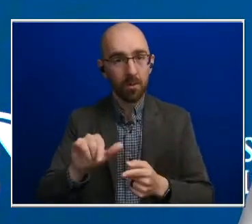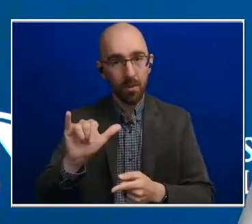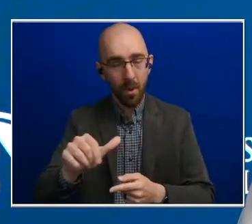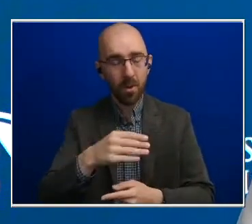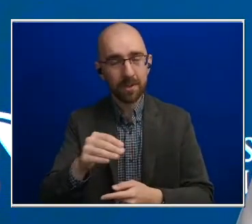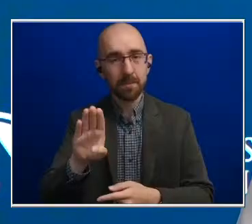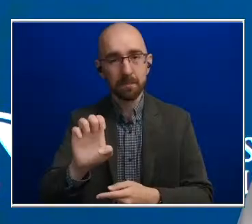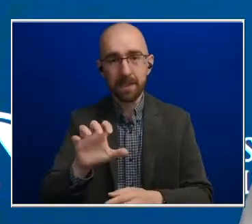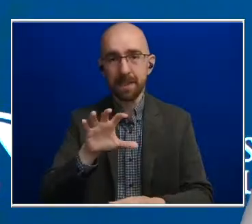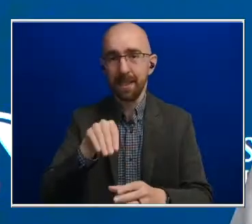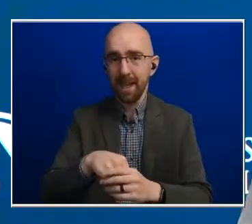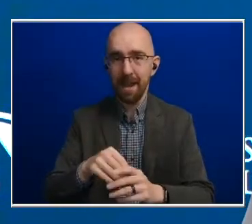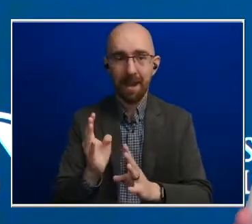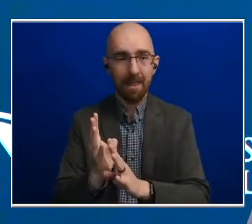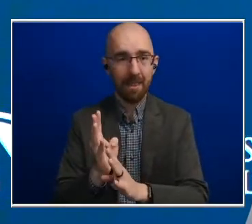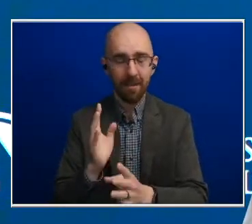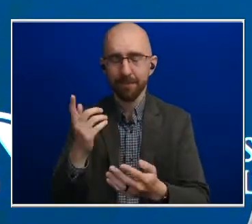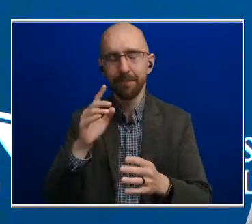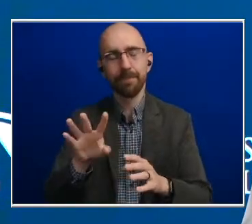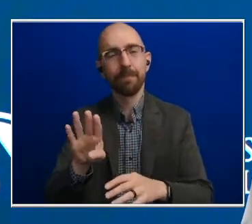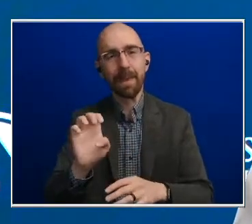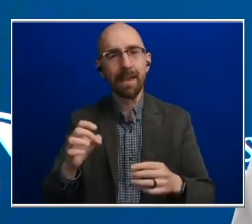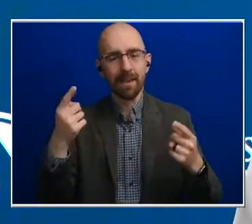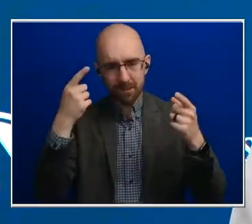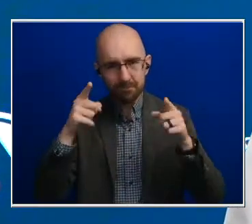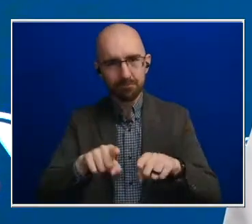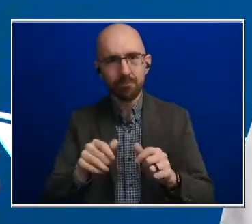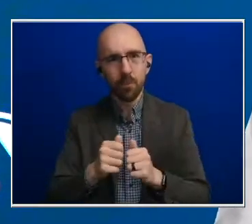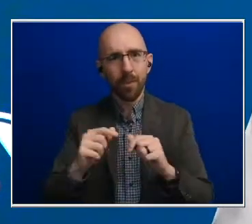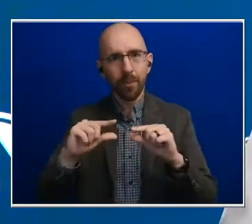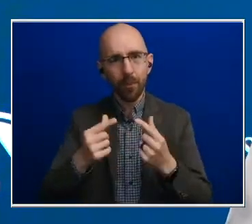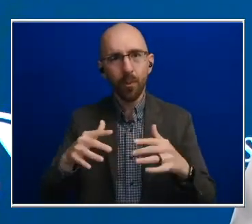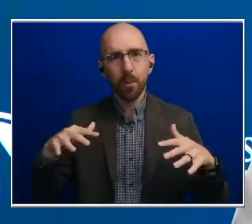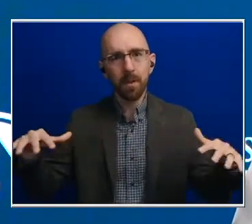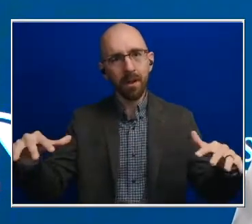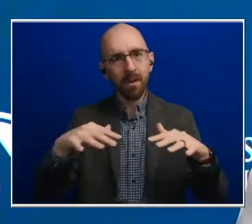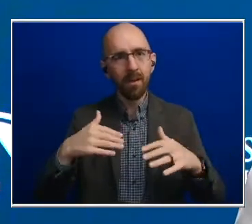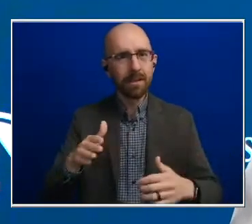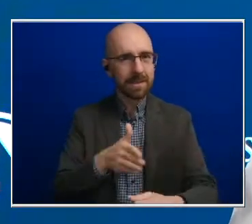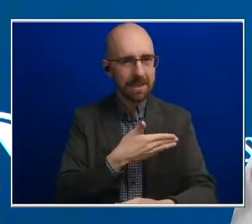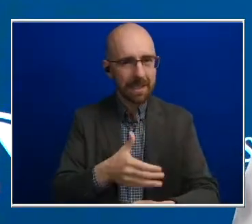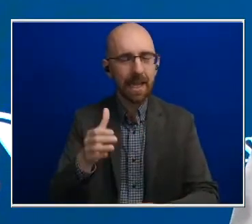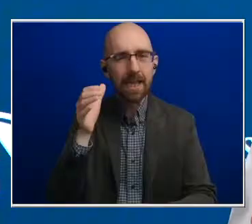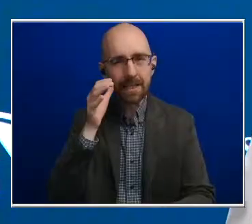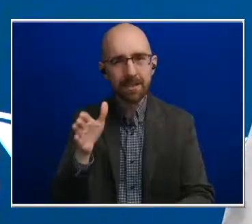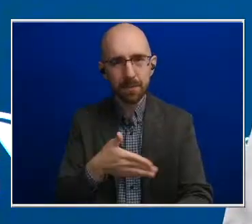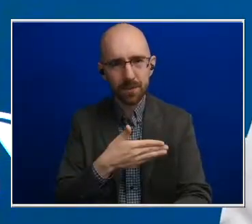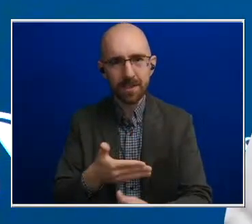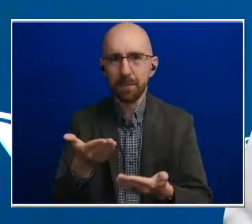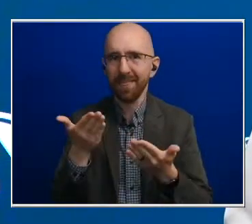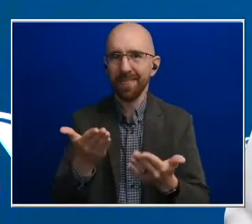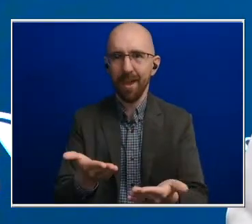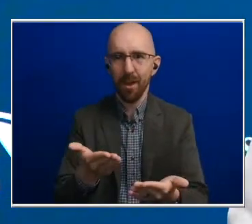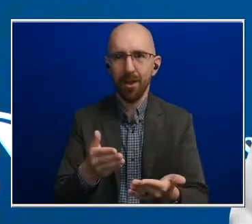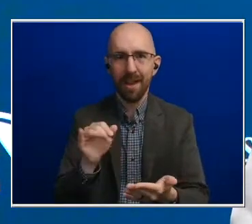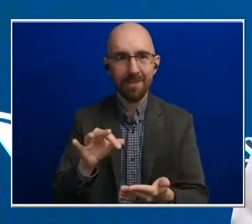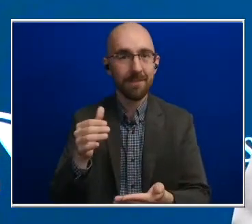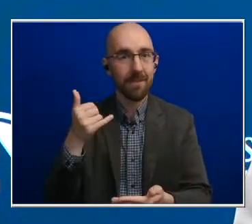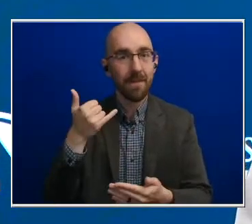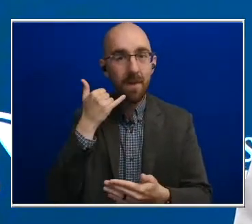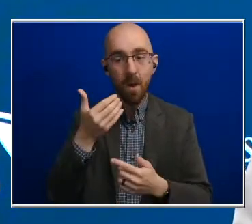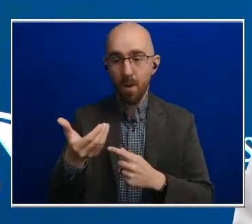line with that group around you and singing or listening to that music, and especially being present if your phone is put away, I think those are